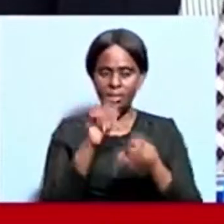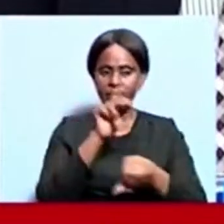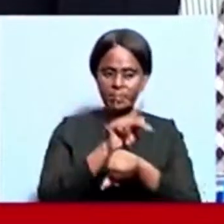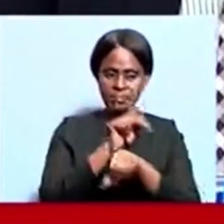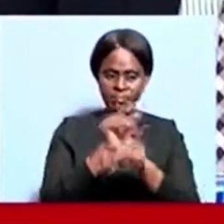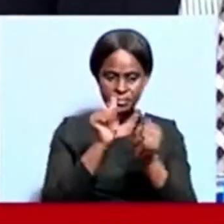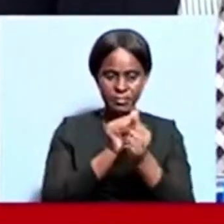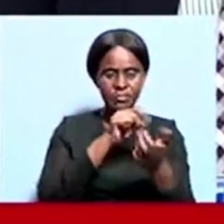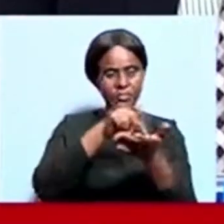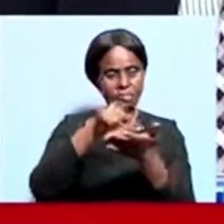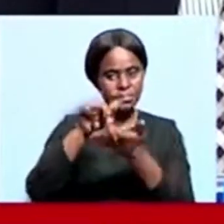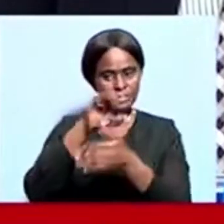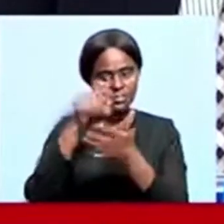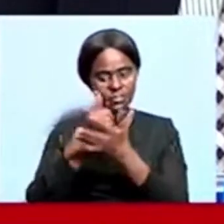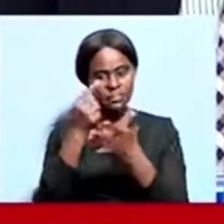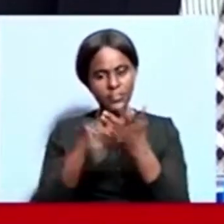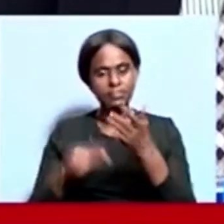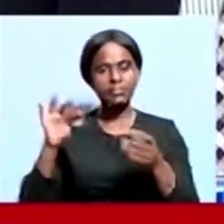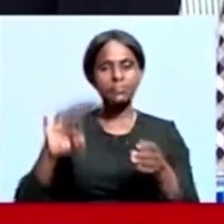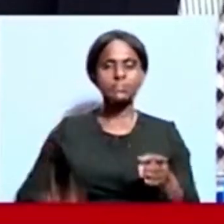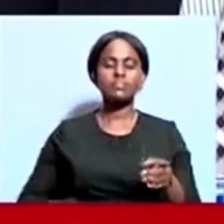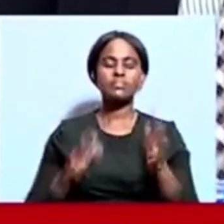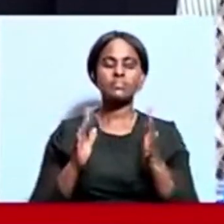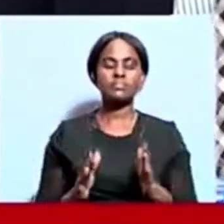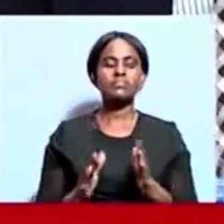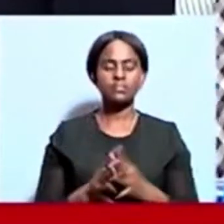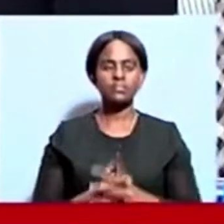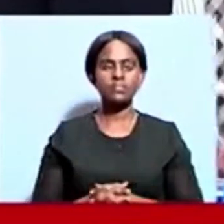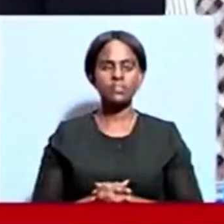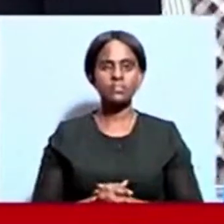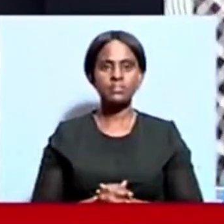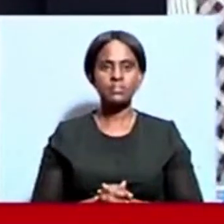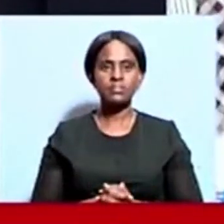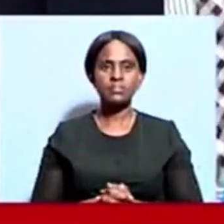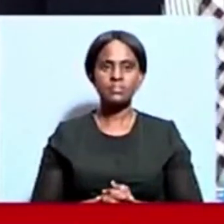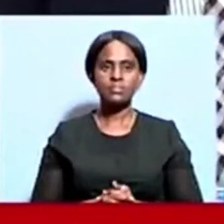and the payment of beneficiaries.